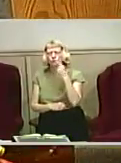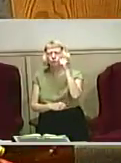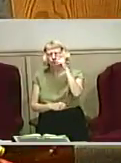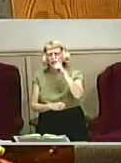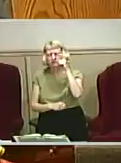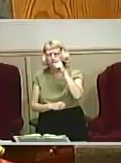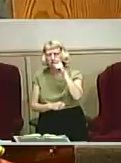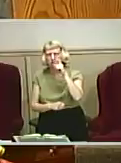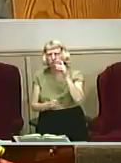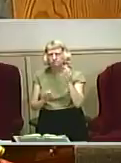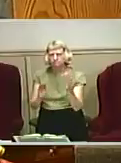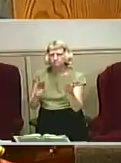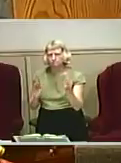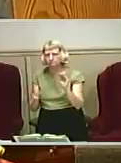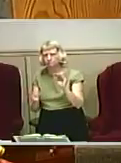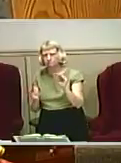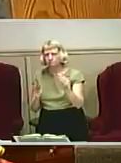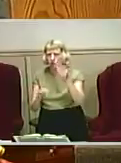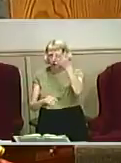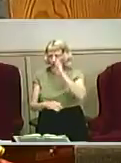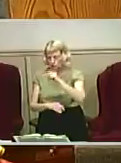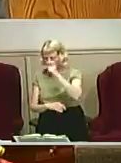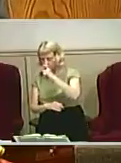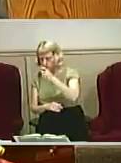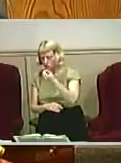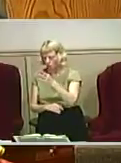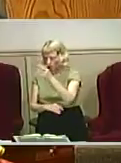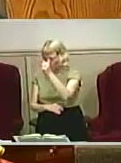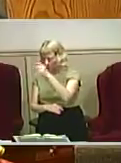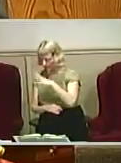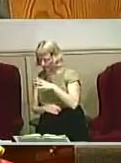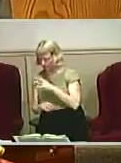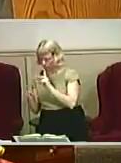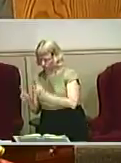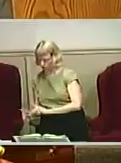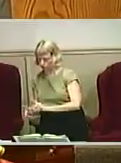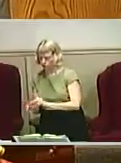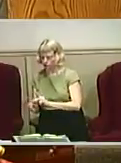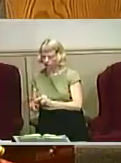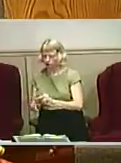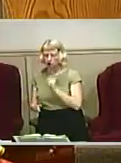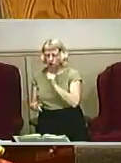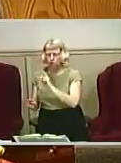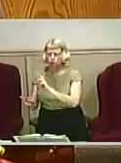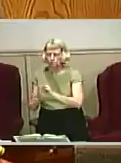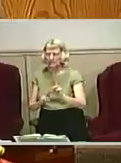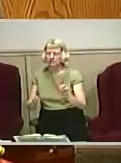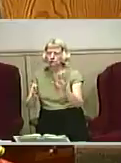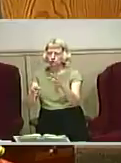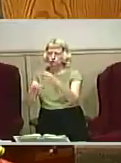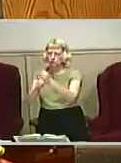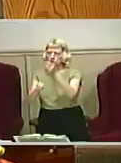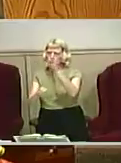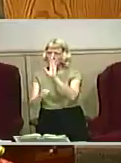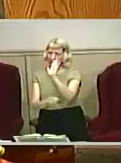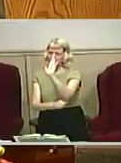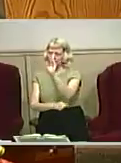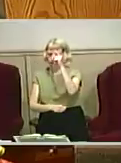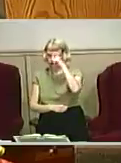at? We're looking at man's wisdom. Because we're not trusting God. We're not ready to step out and trust